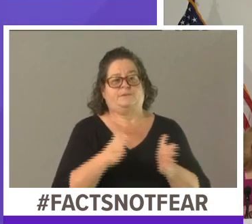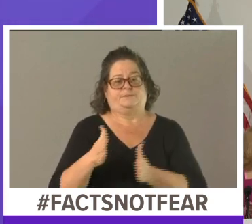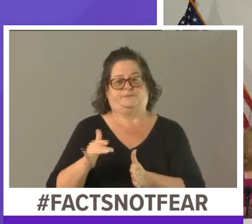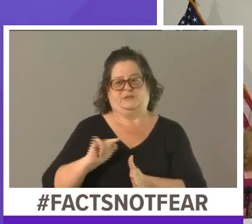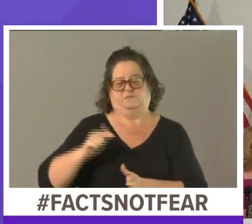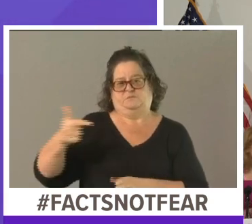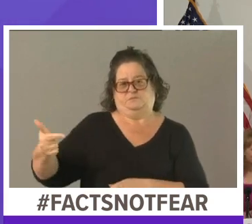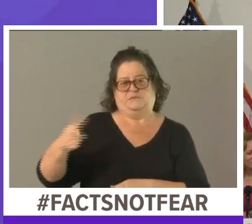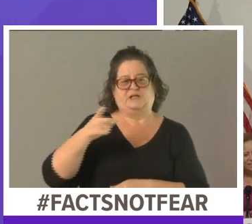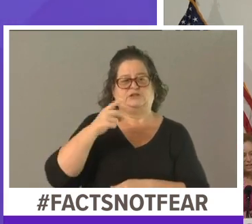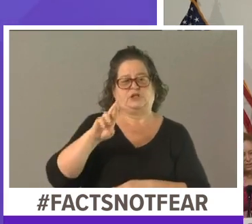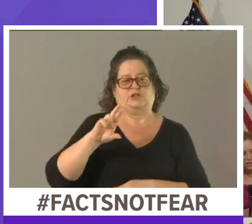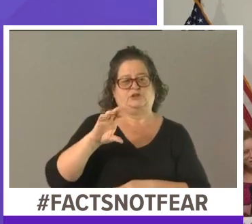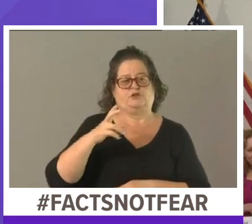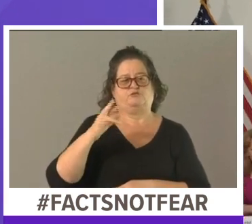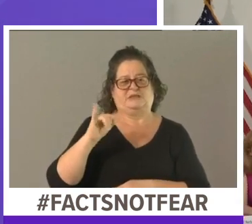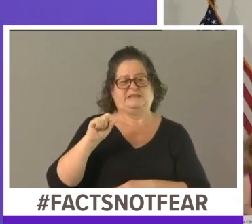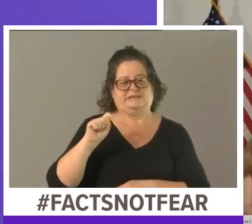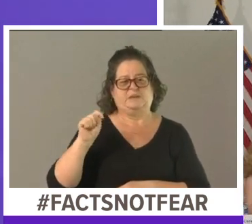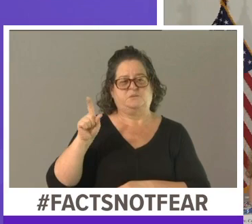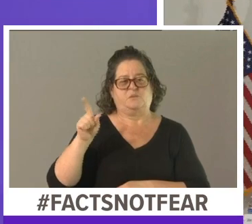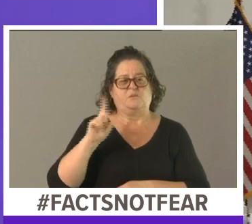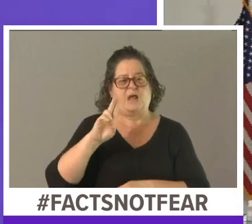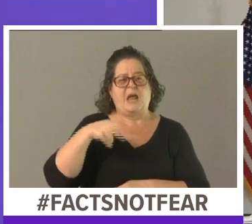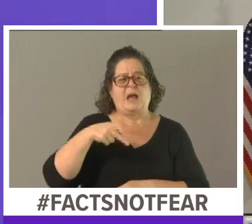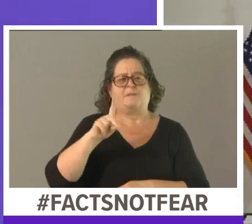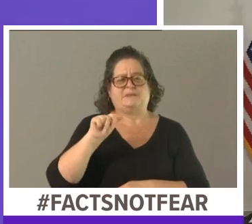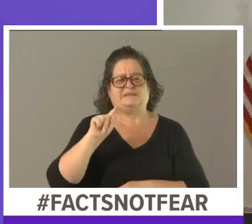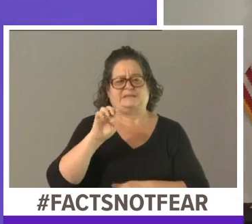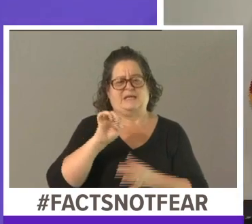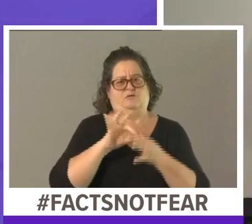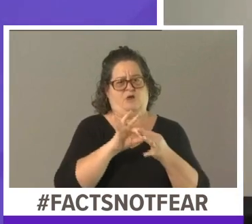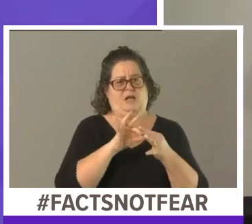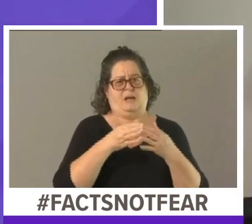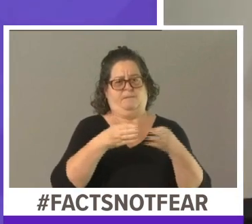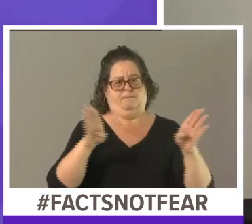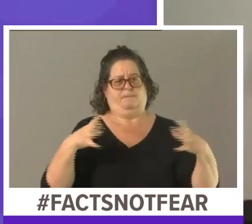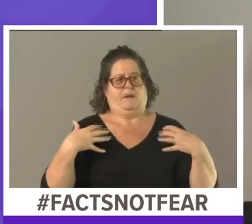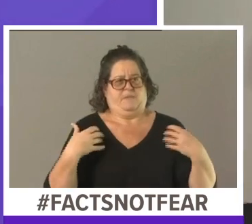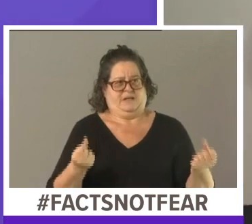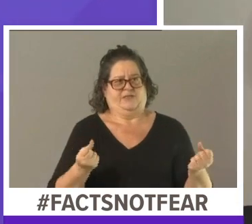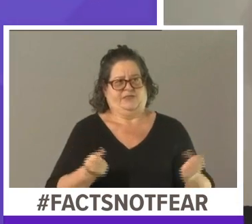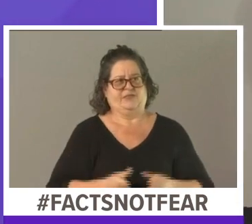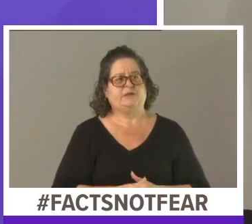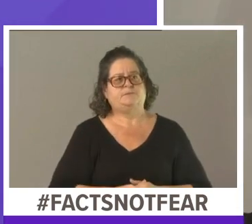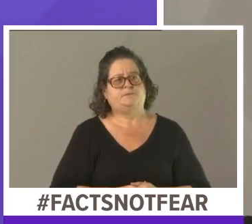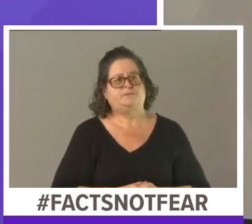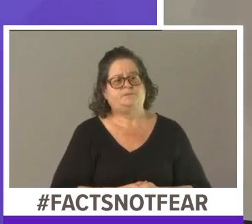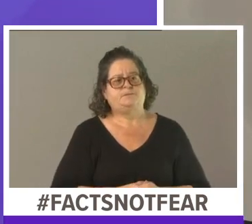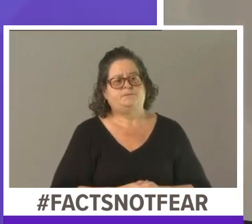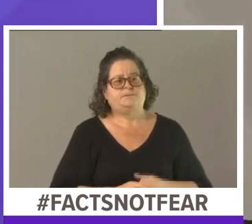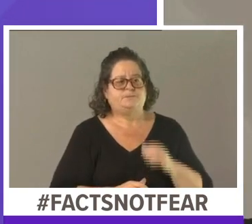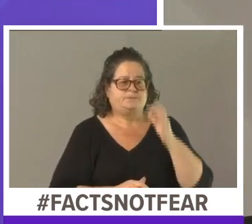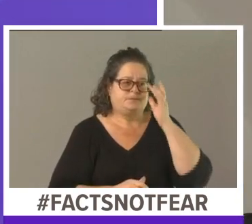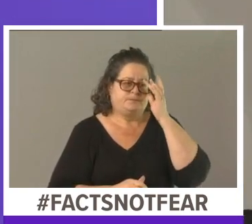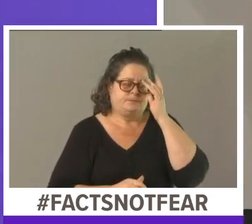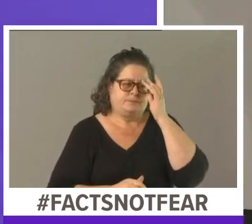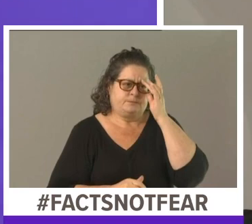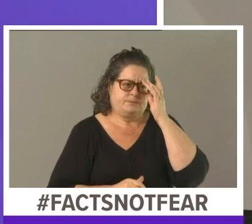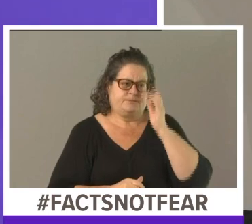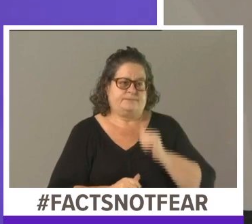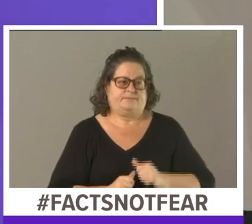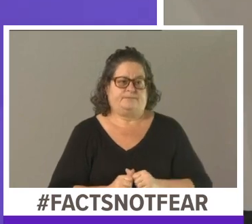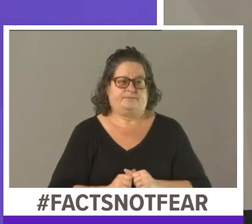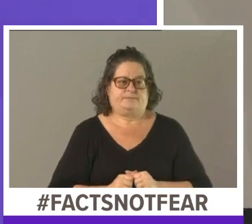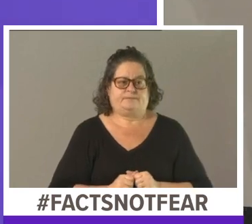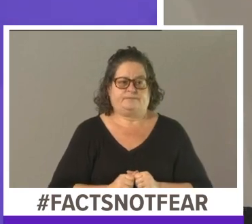update. Dr. Christ? Thank you, Governor. So the first thing we want to remind everybody is know the risk of the activities that you